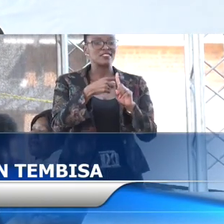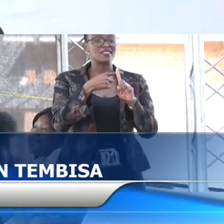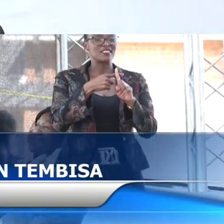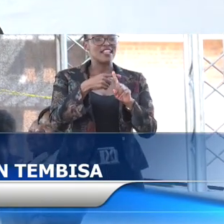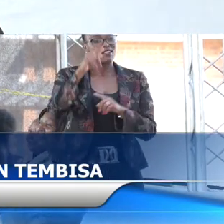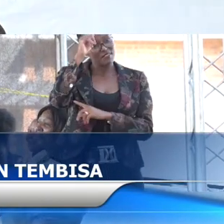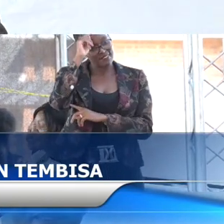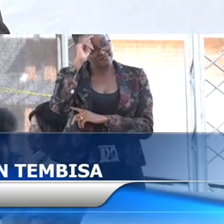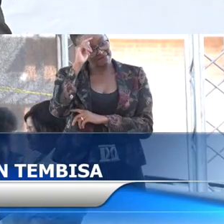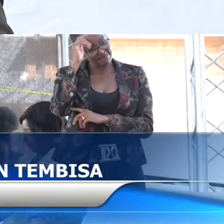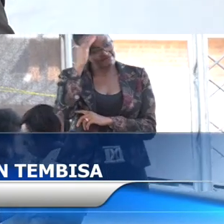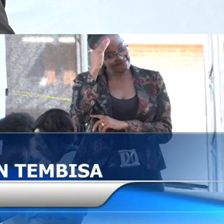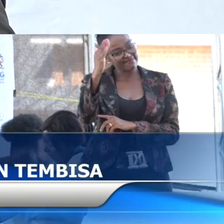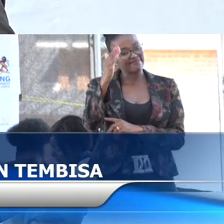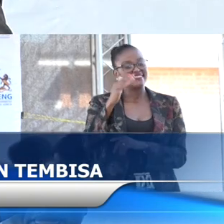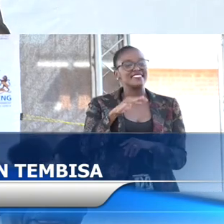Tobela.